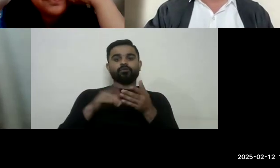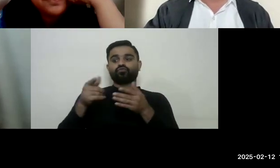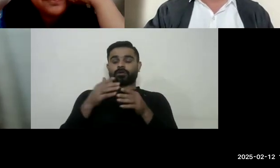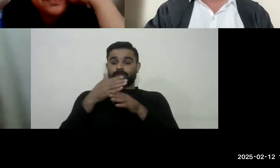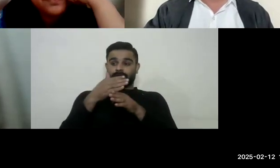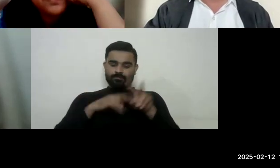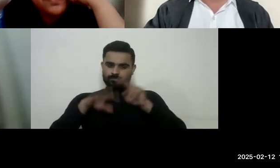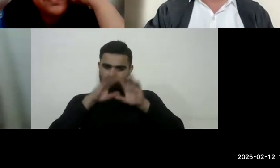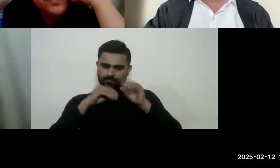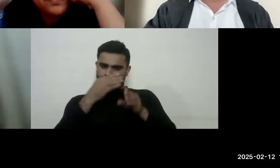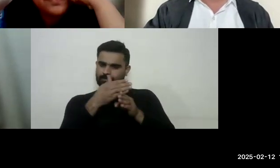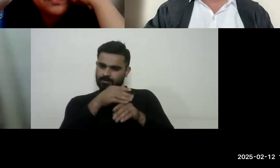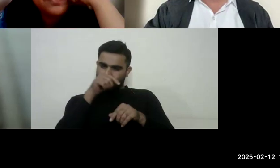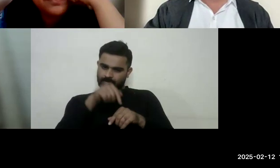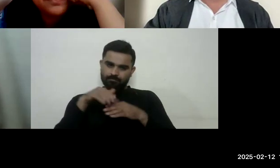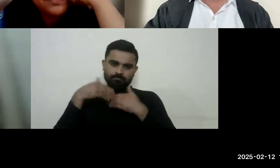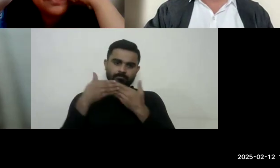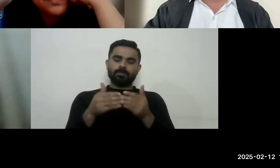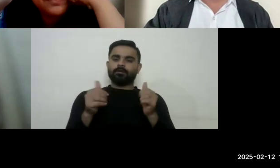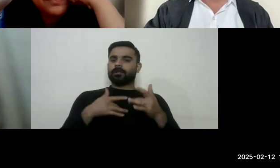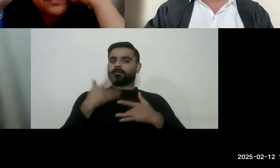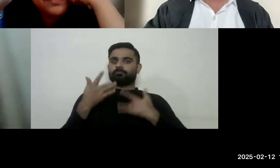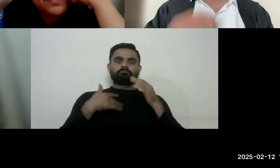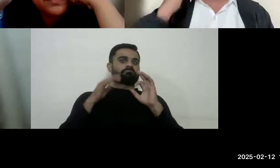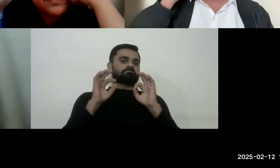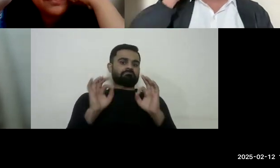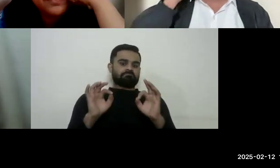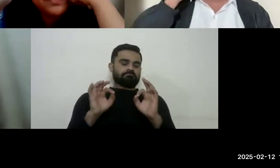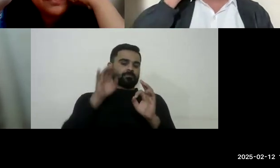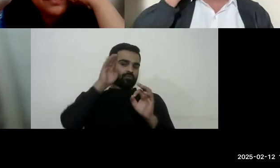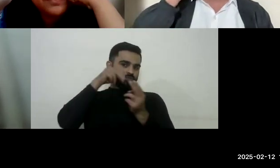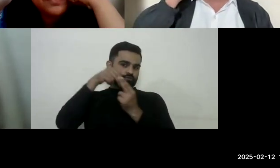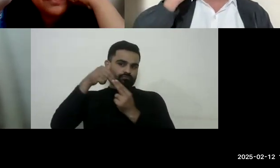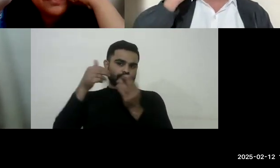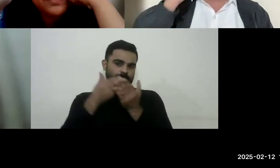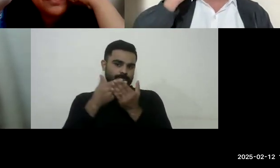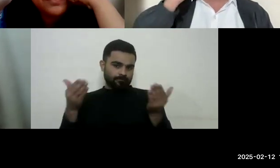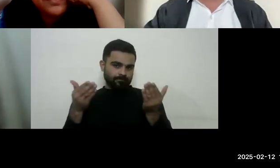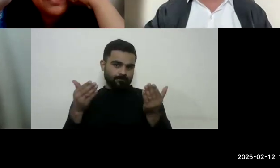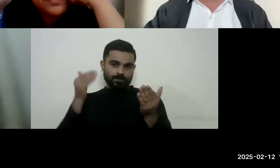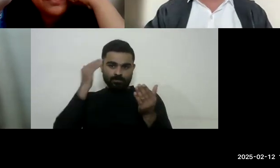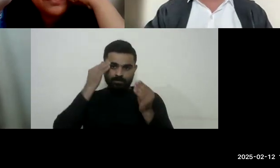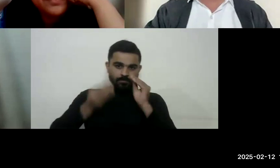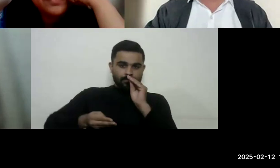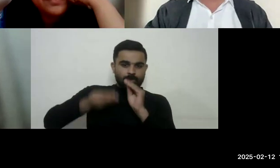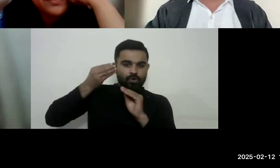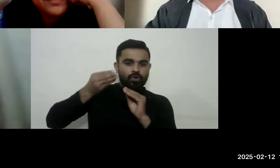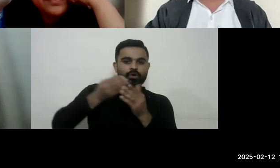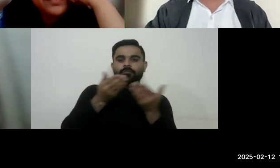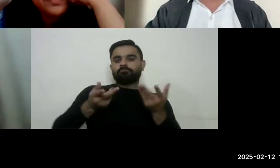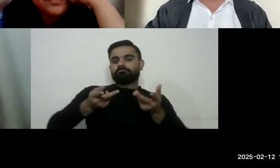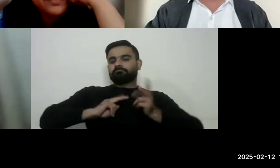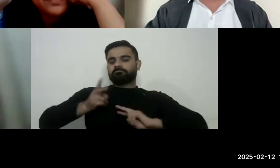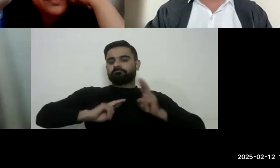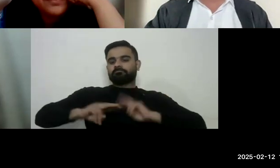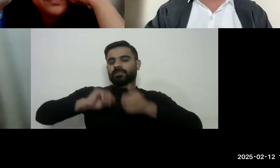have shared with us so far, we will be very excited to hear more from you. and get to know a lot more of your responses from